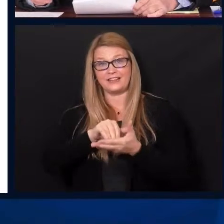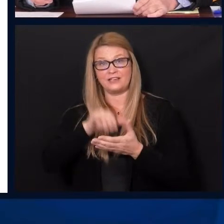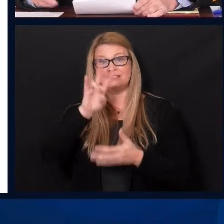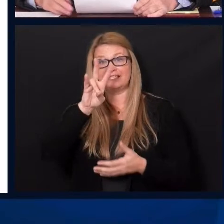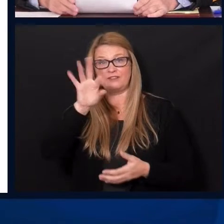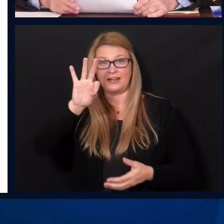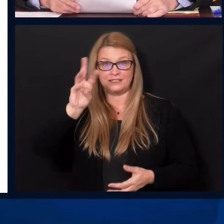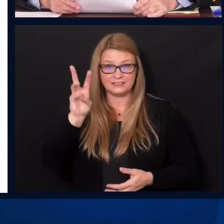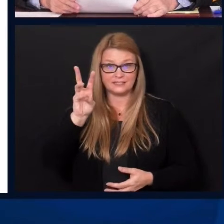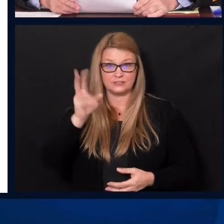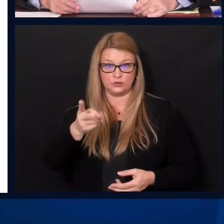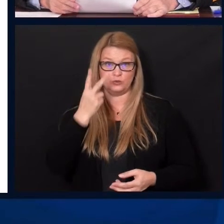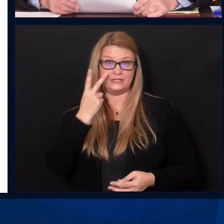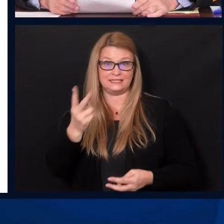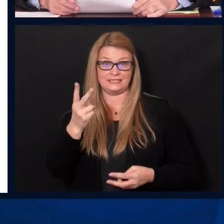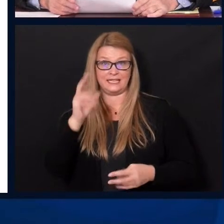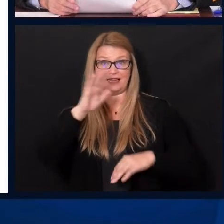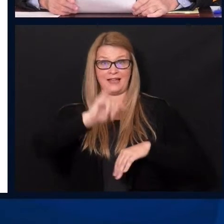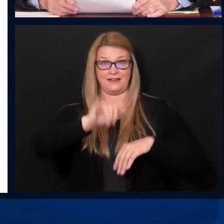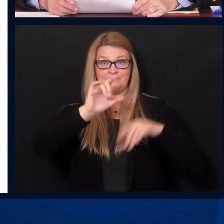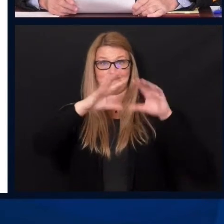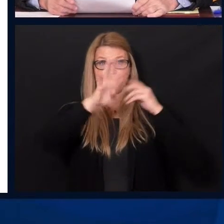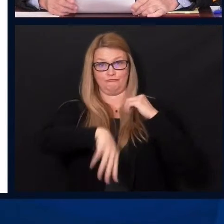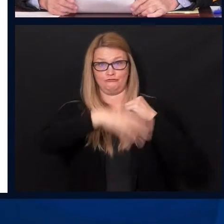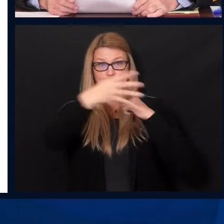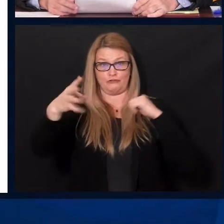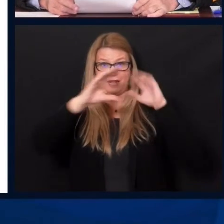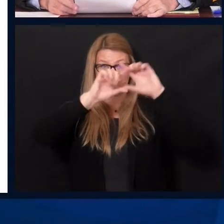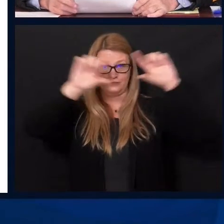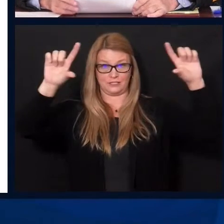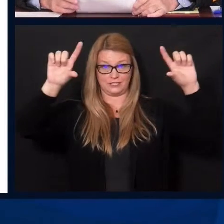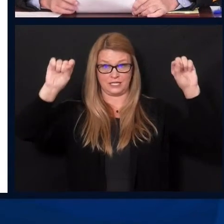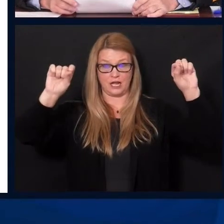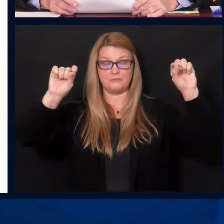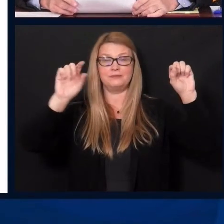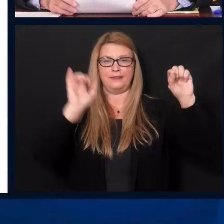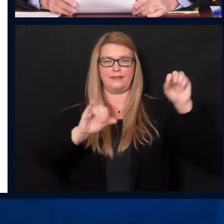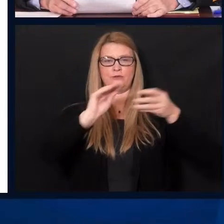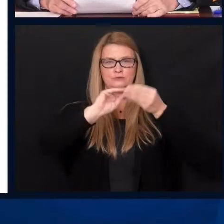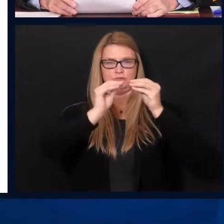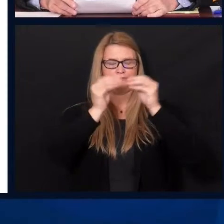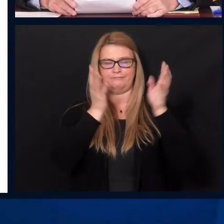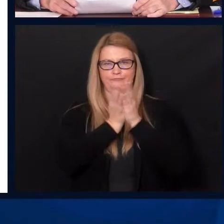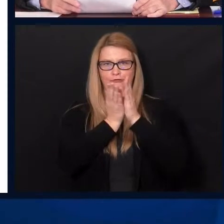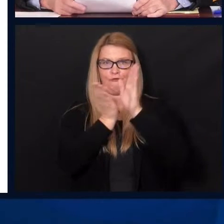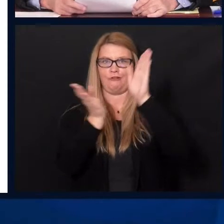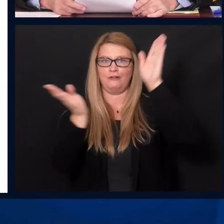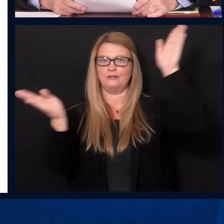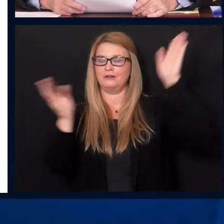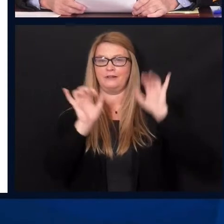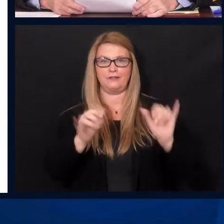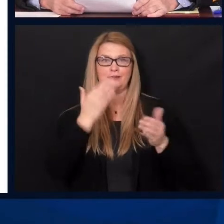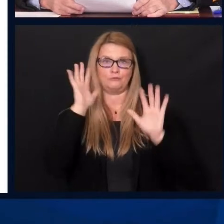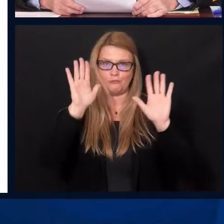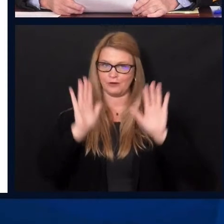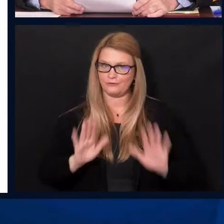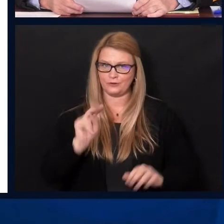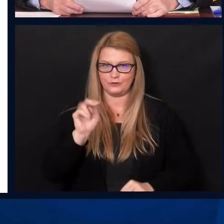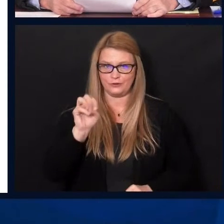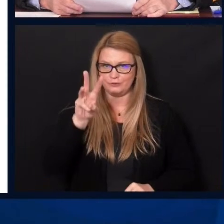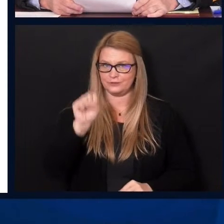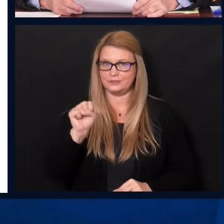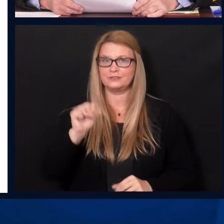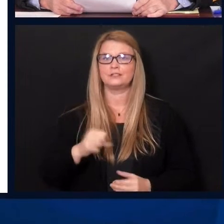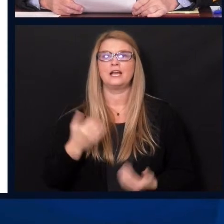118,796. You can see there on the top graph how it continues to widen, and that's wonderful. We're down to we